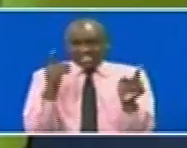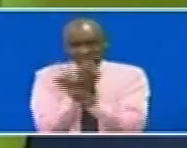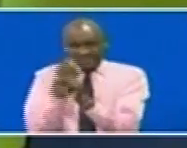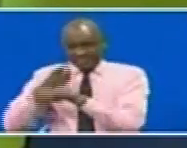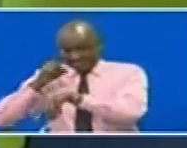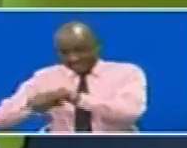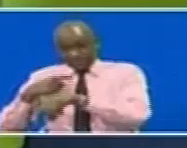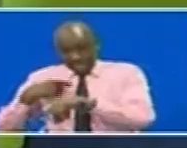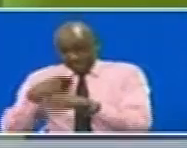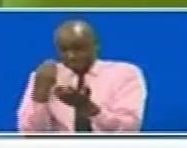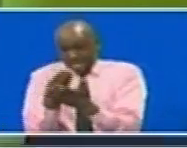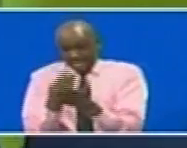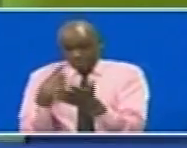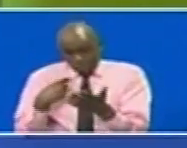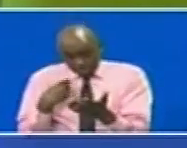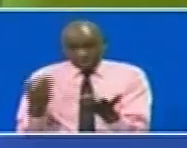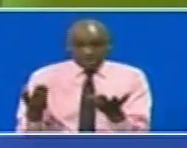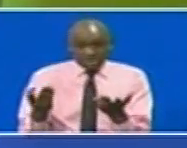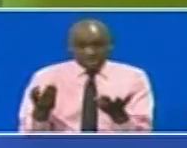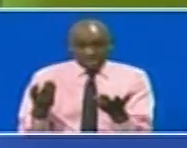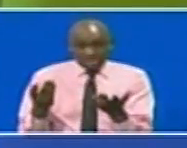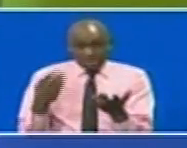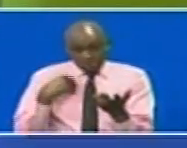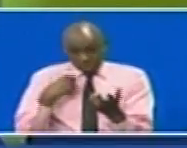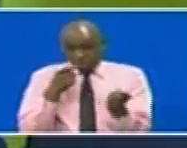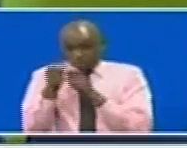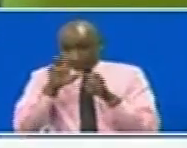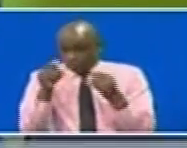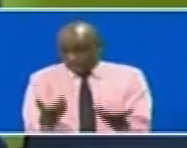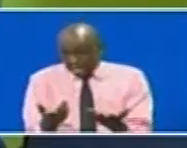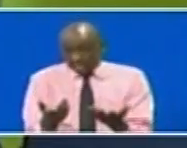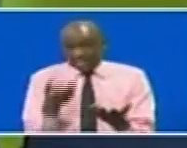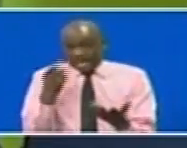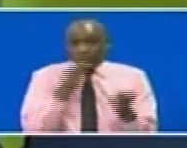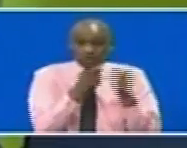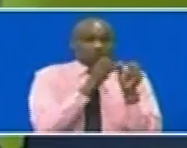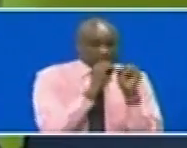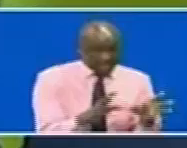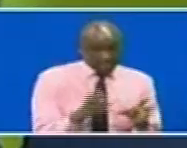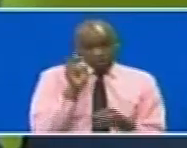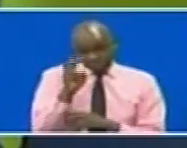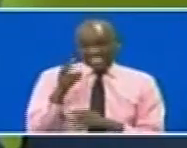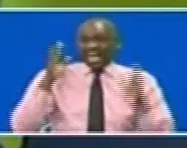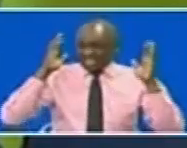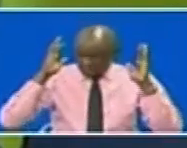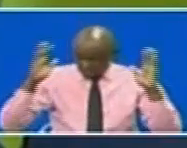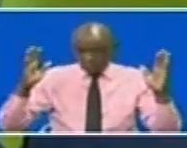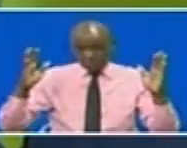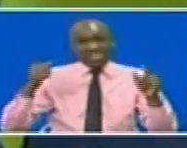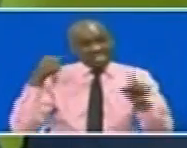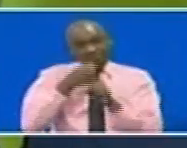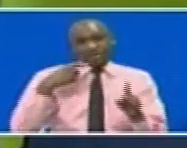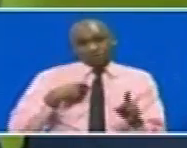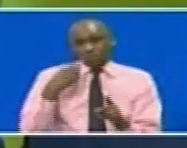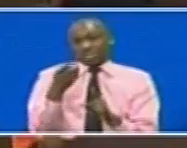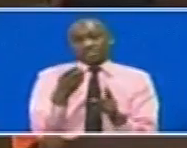periods when the currency was one controlled and now not controlled, that's why you're seeing a very huge impact